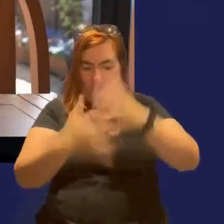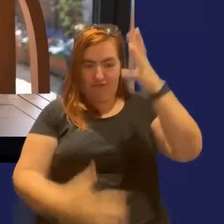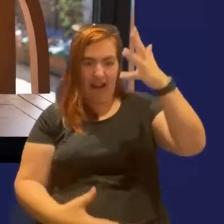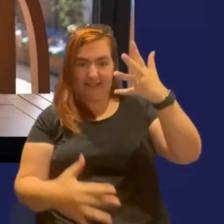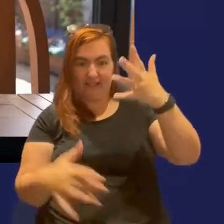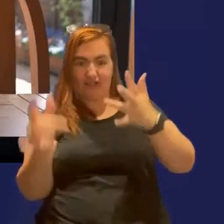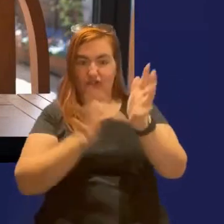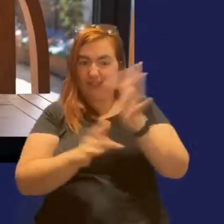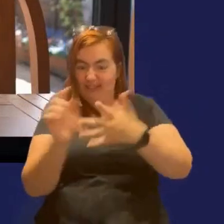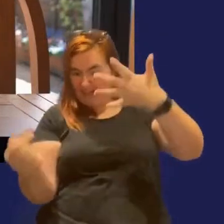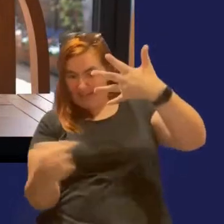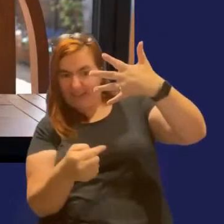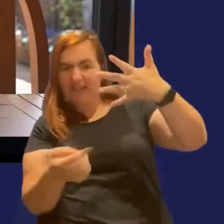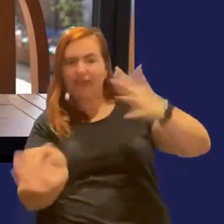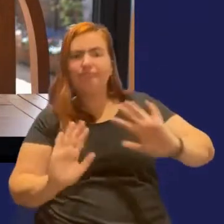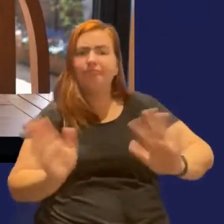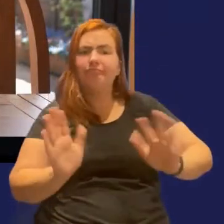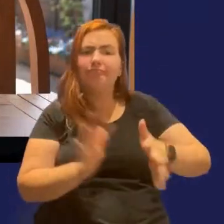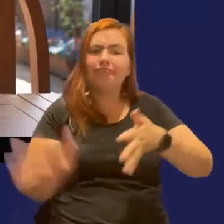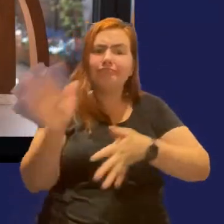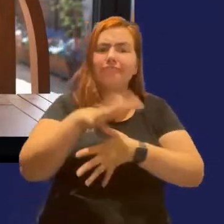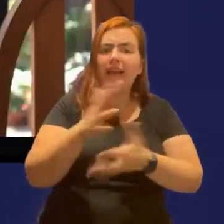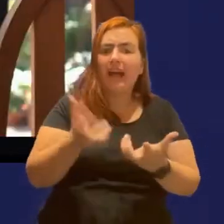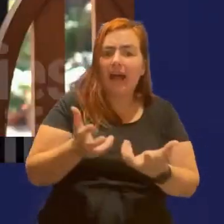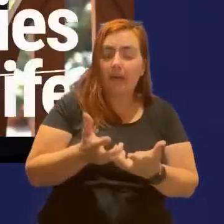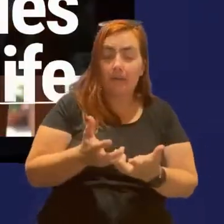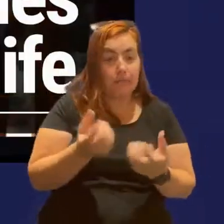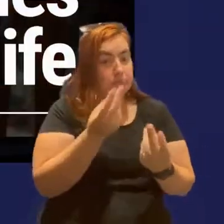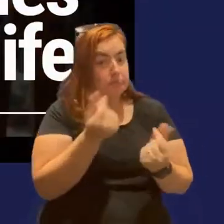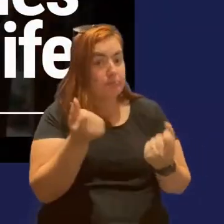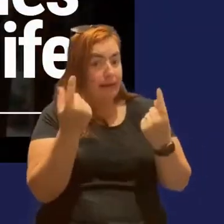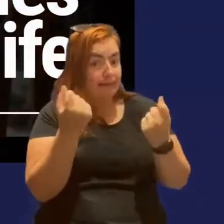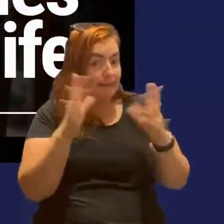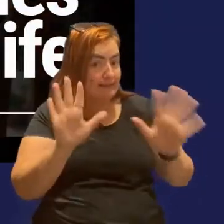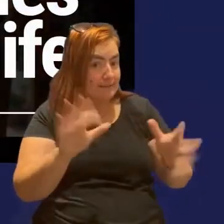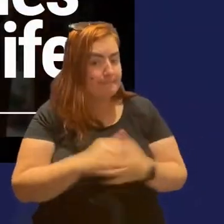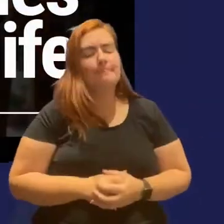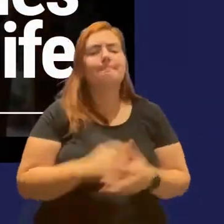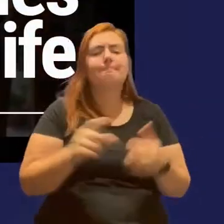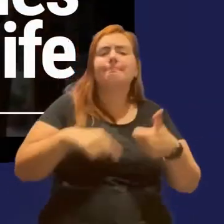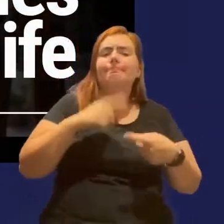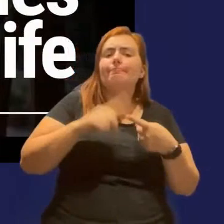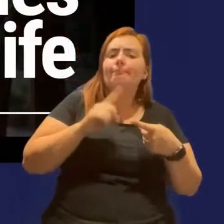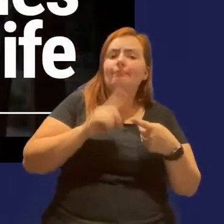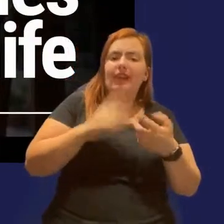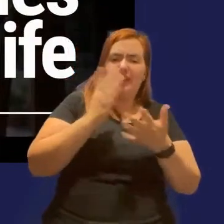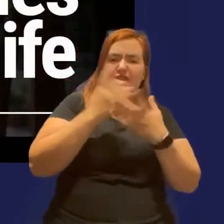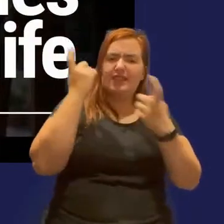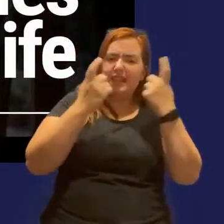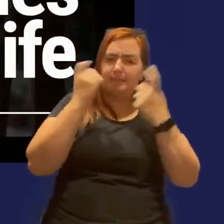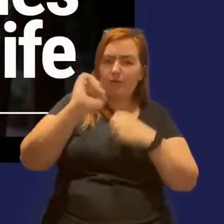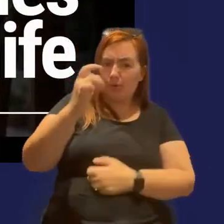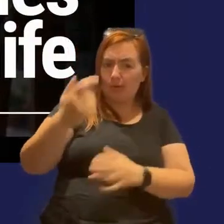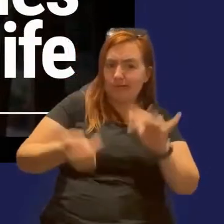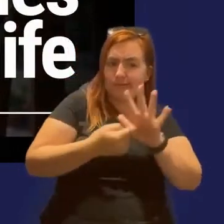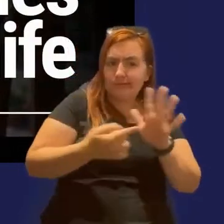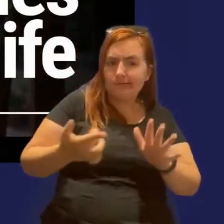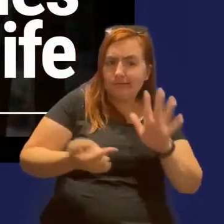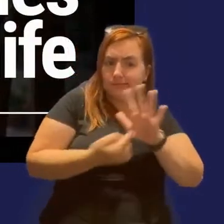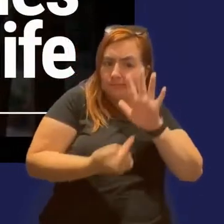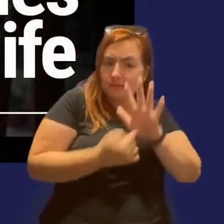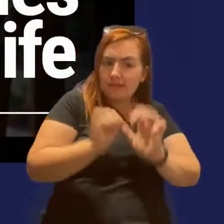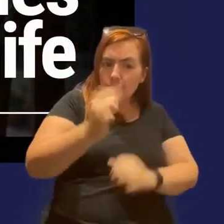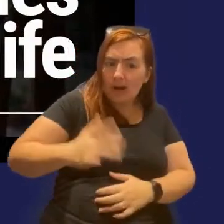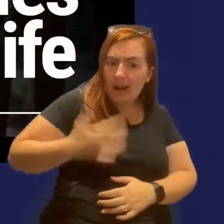else? Well, here's some ideas for you. Firstly, why not take some time to flag up the key priorities in your life? I mean,